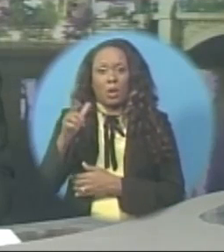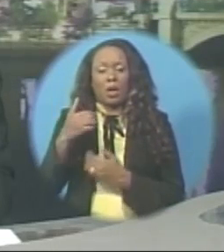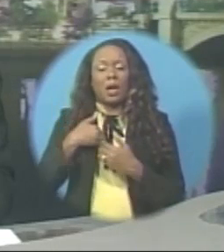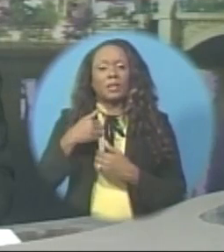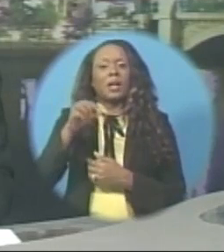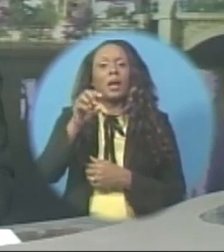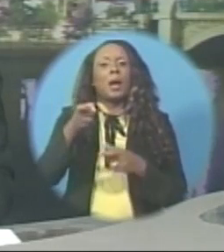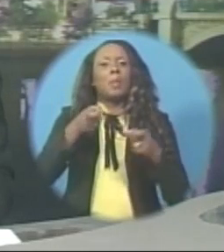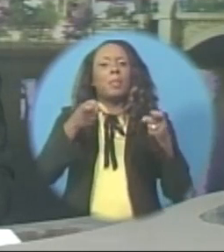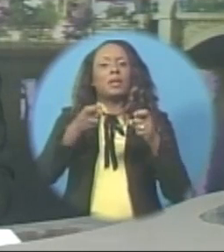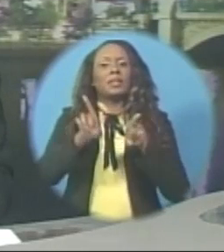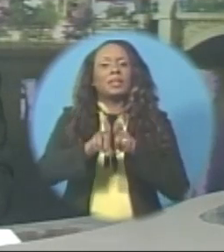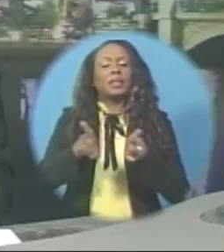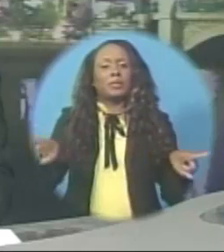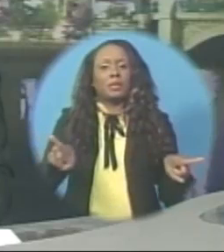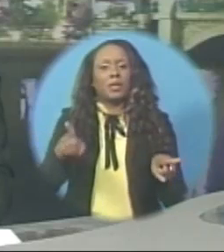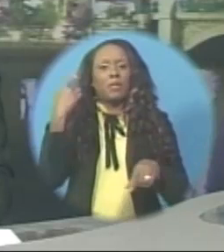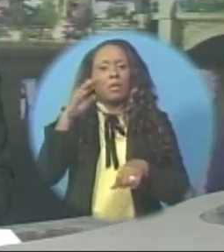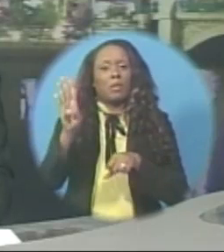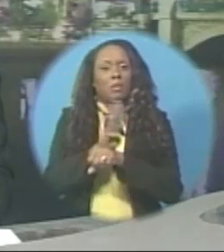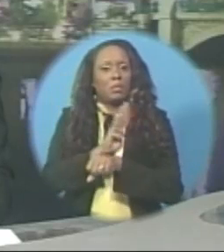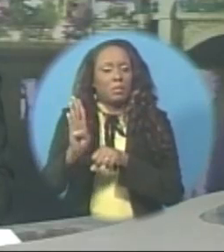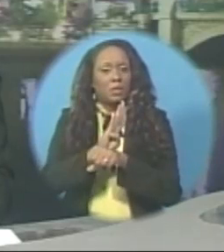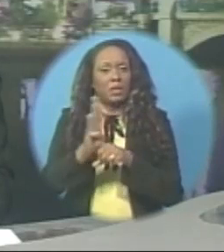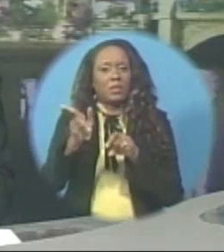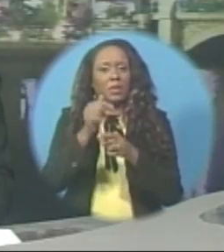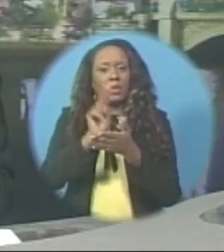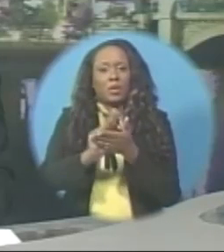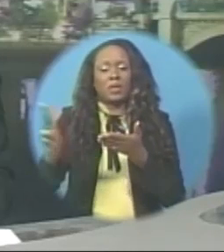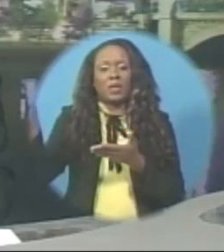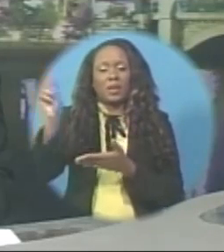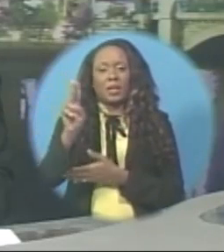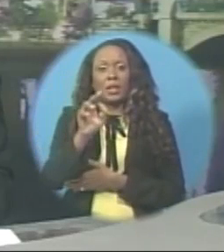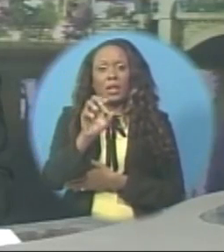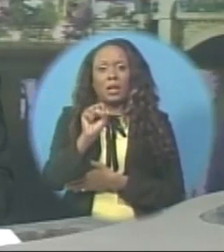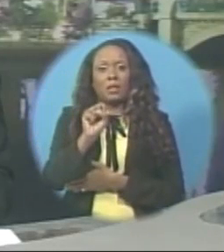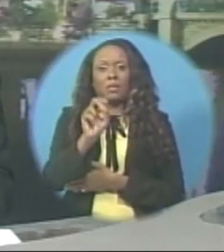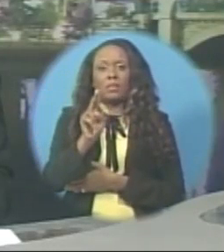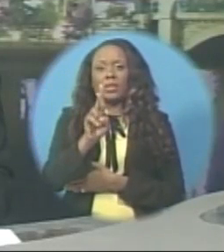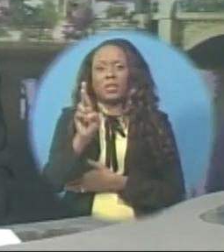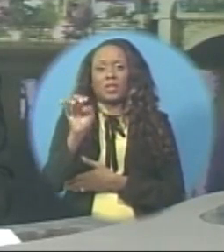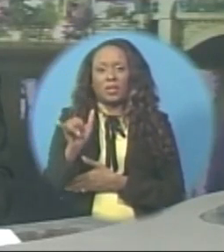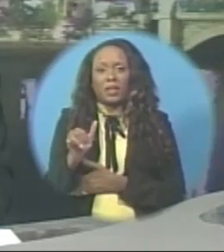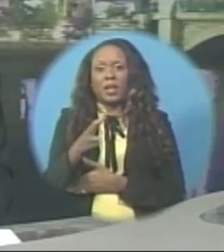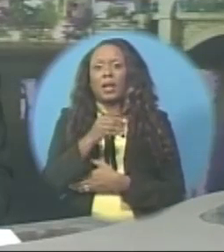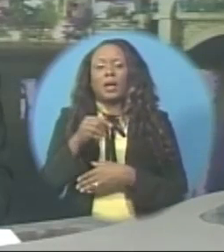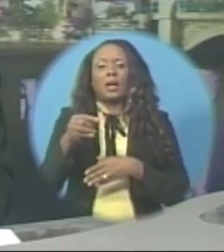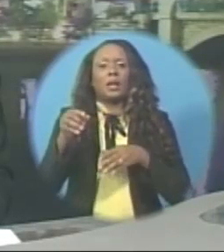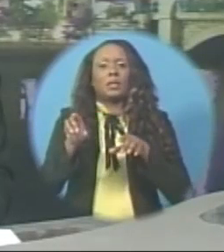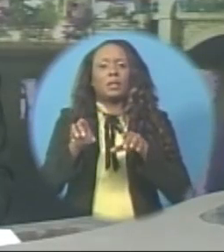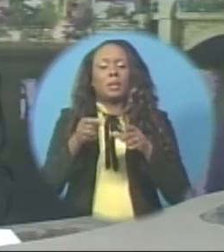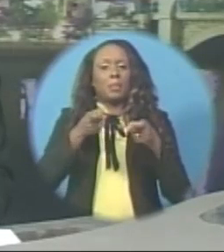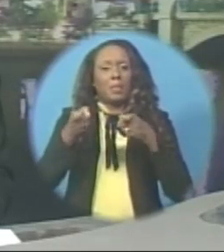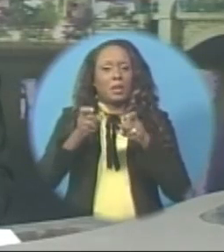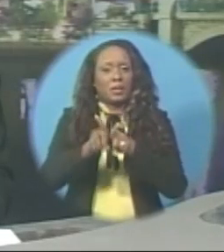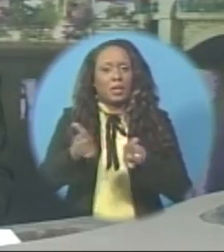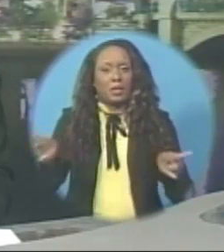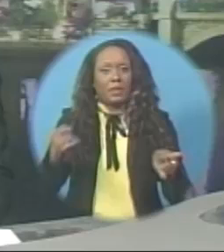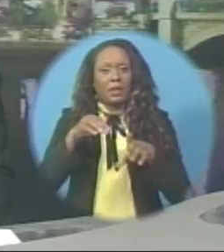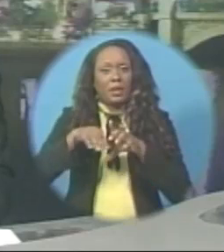degree in business administration from the University of Surrey and a master's degree in defense studies from the Royal Military College of